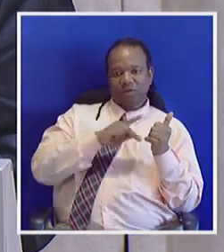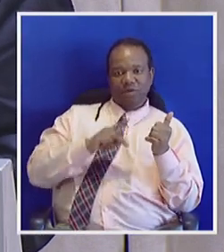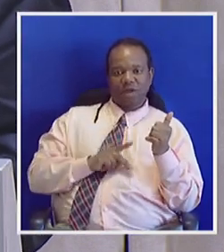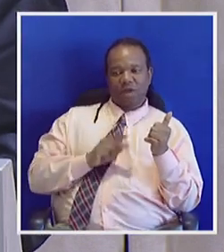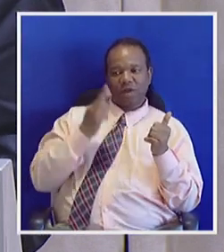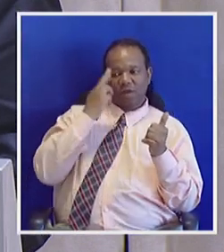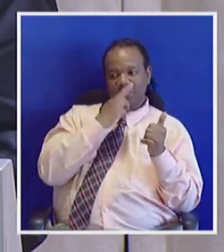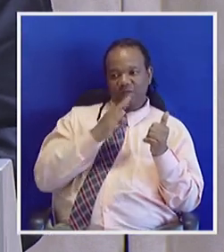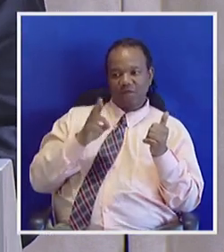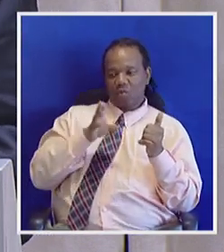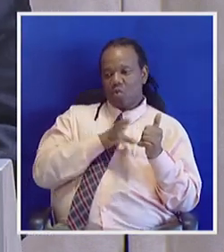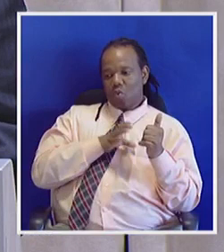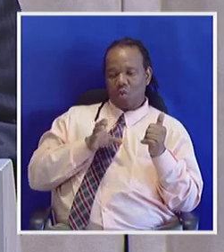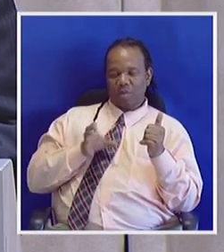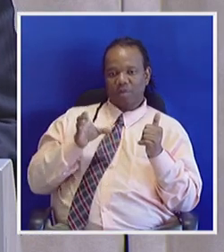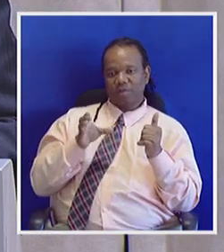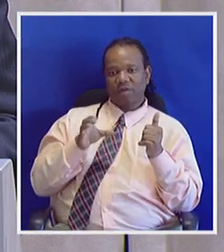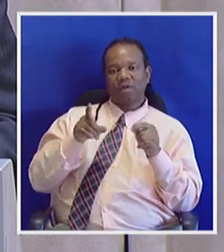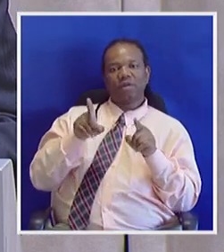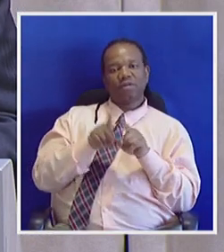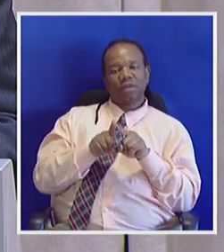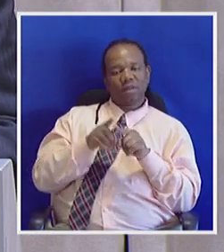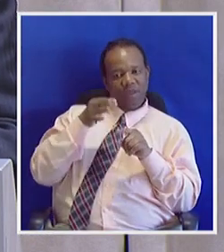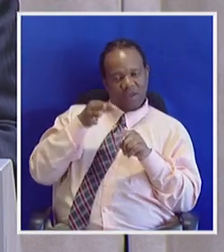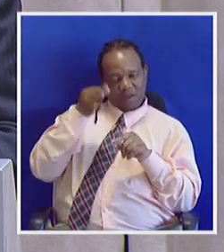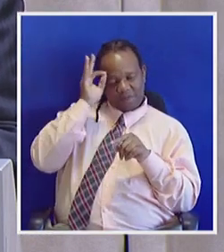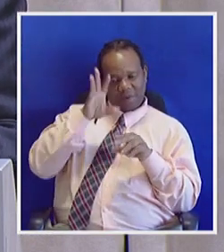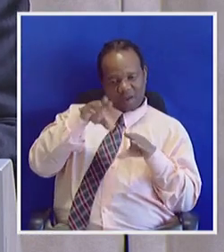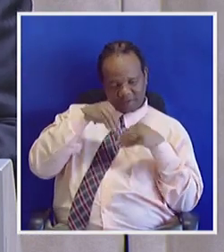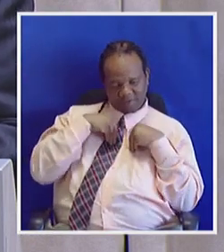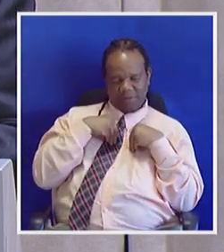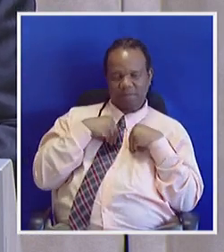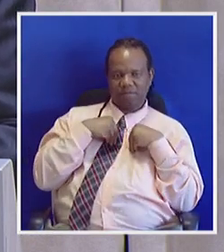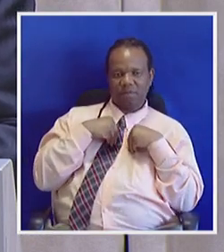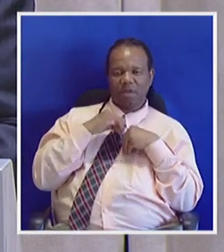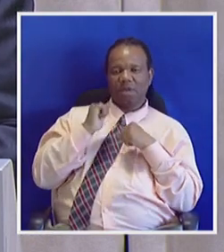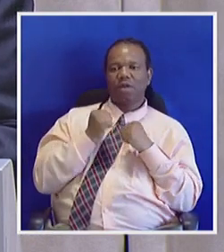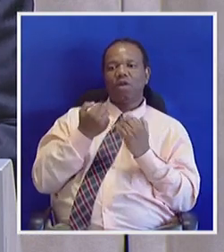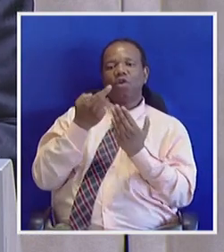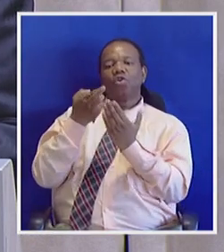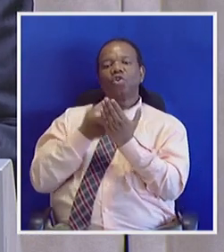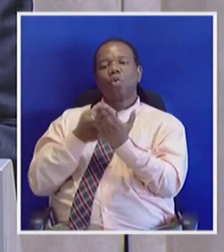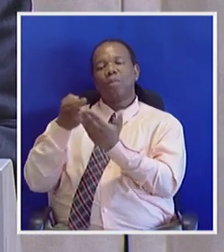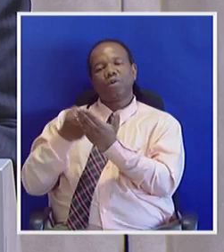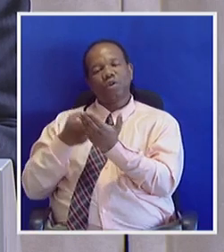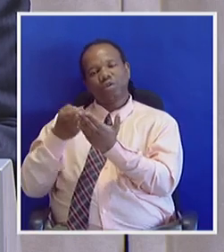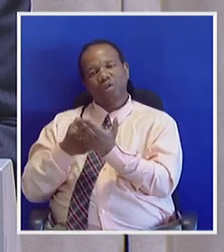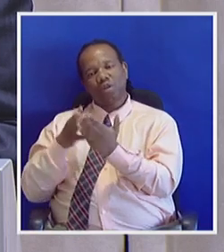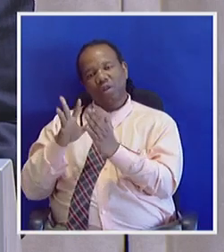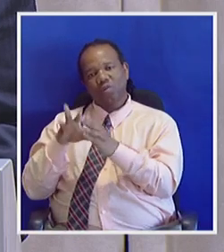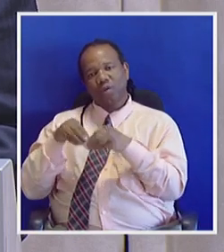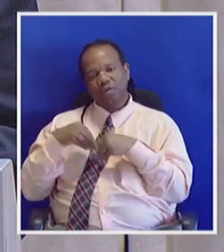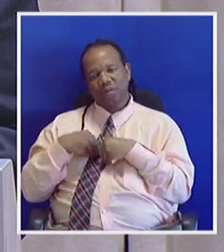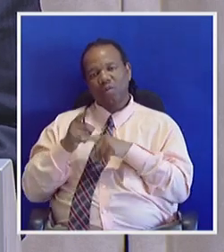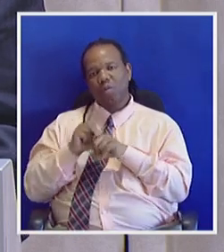Review Commission, and were accepted by government. Some of the recommendations that have been adopted include